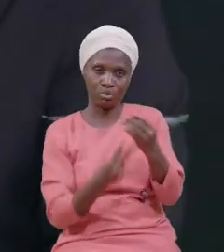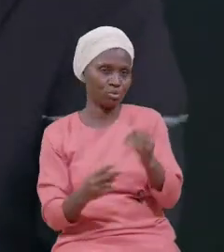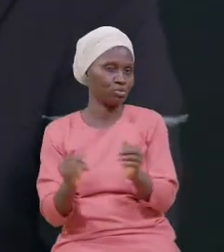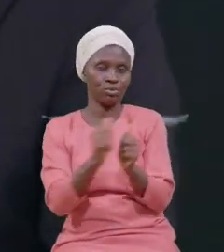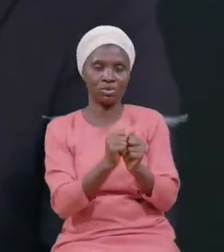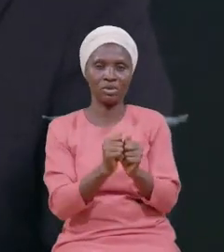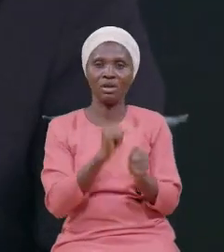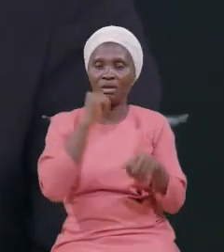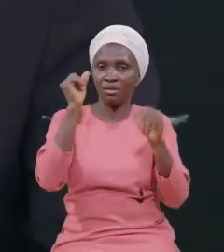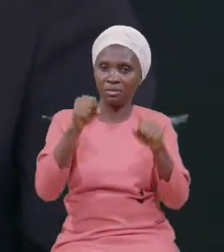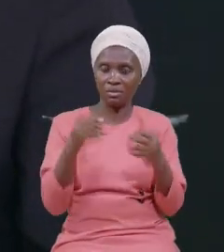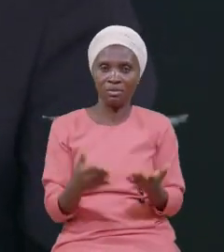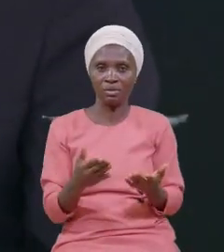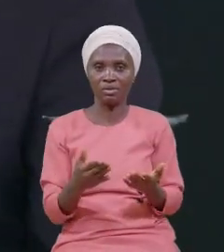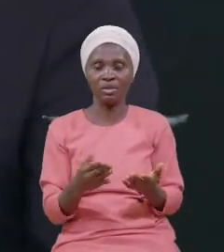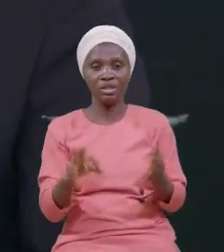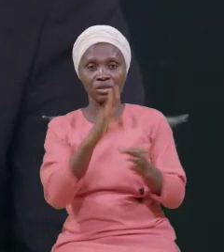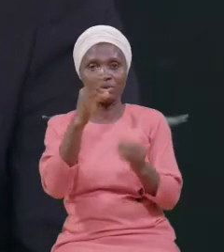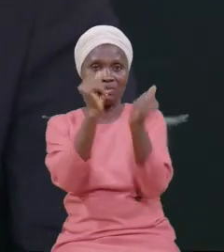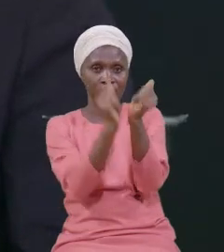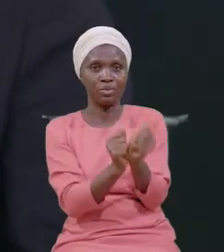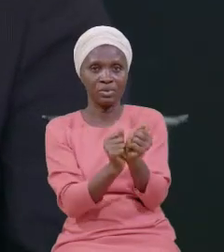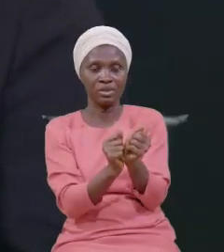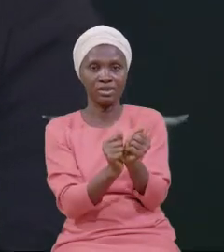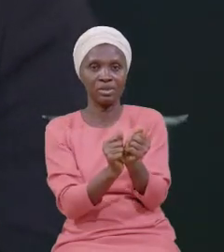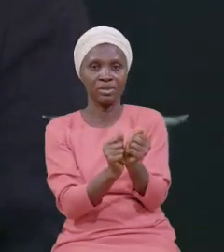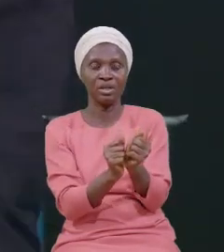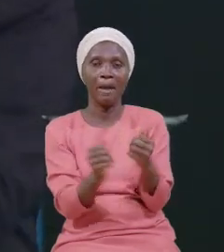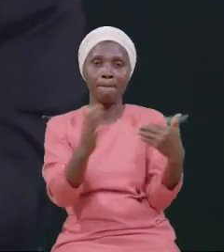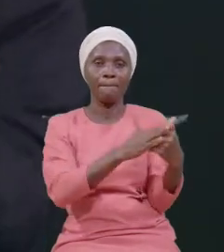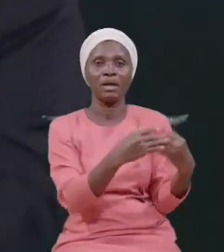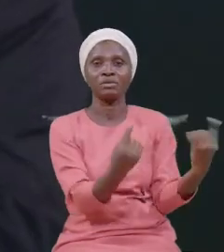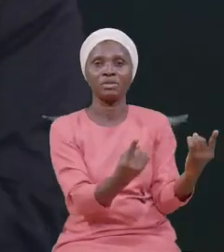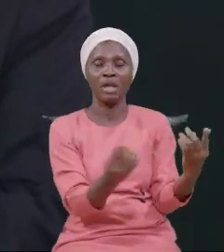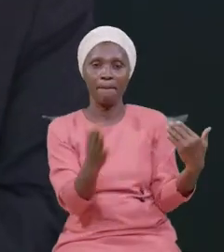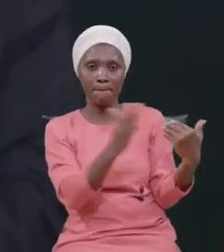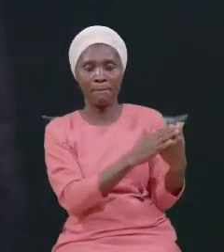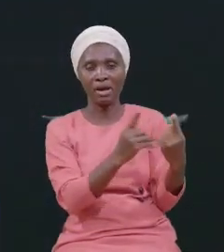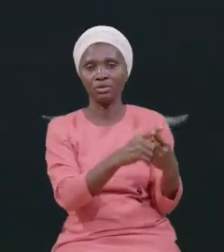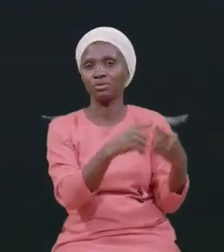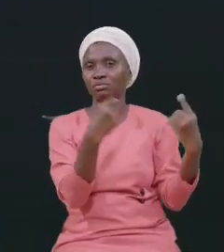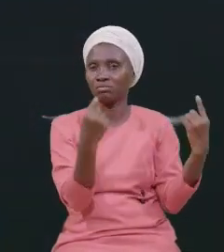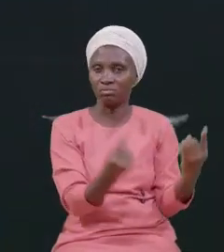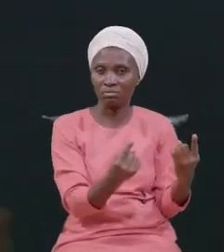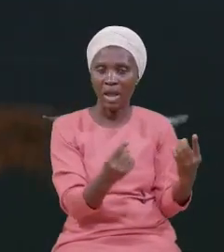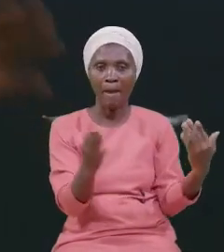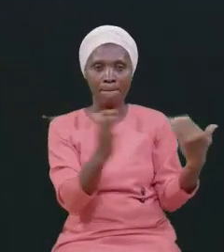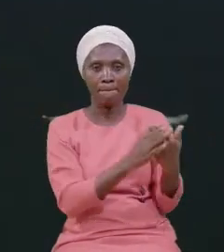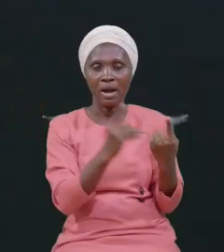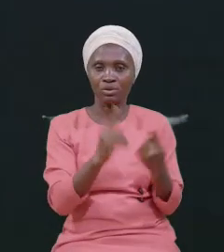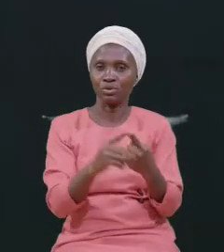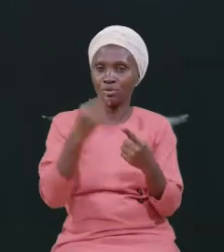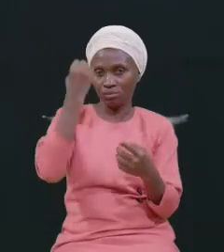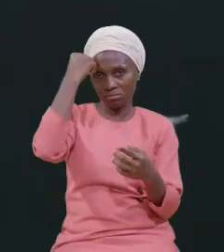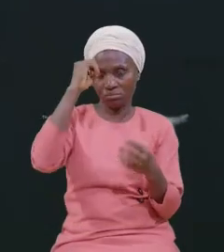in bondage back to sin, back to transgression, back to iniquity. And that